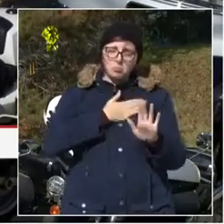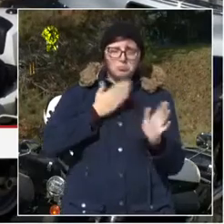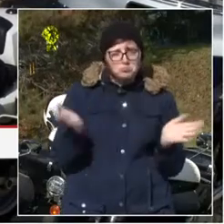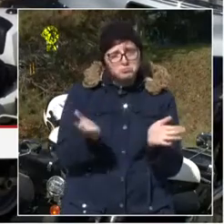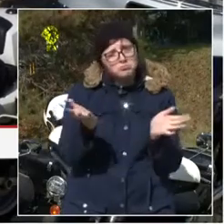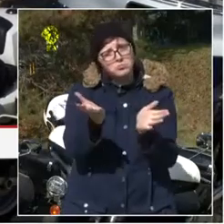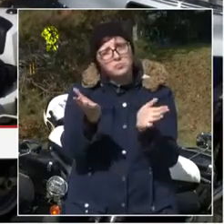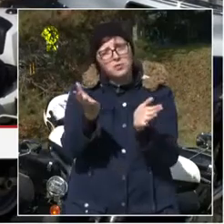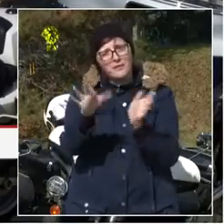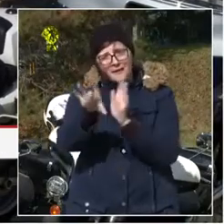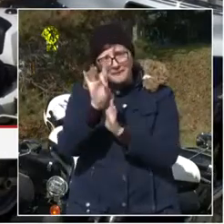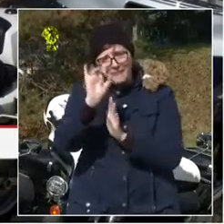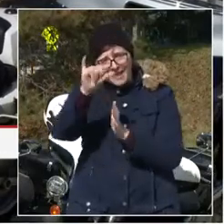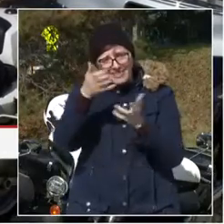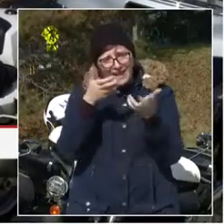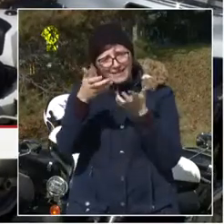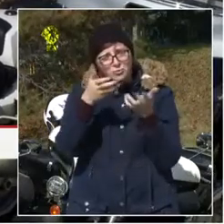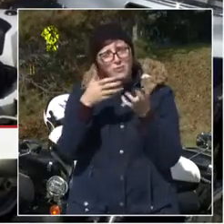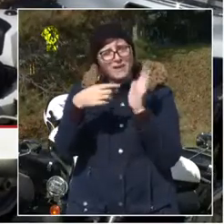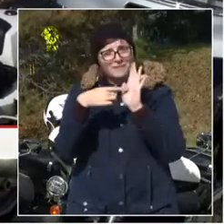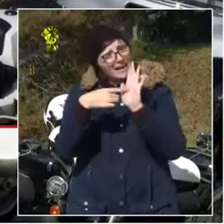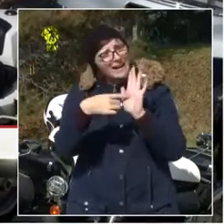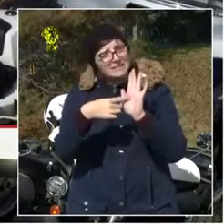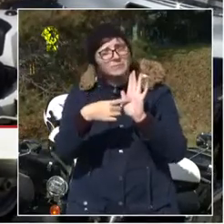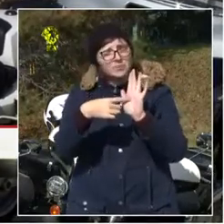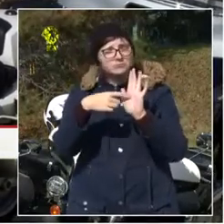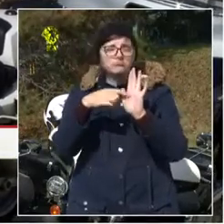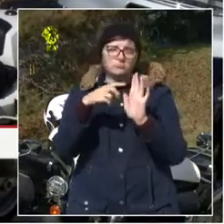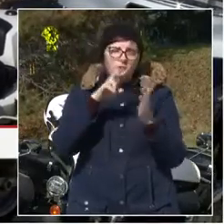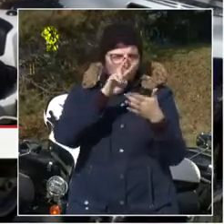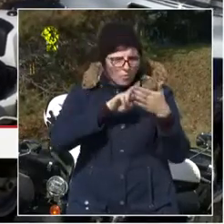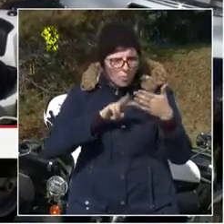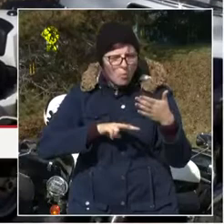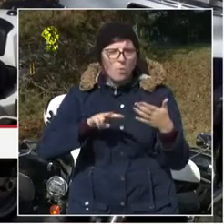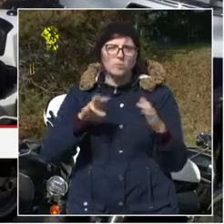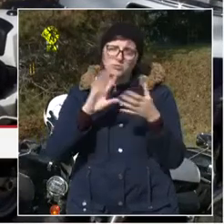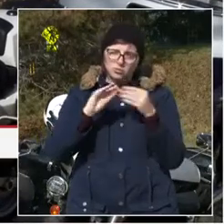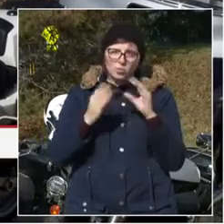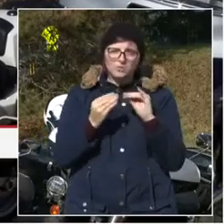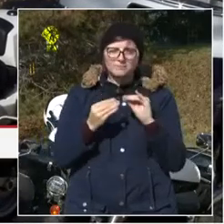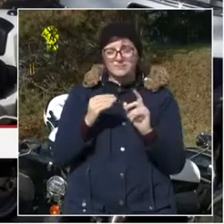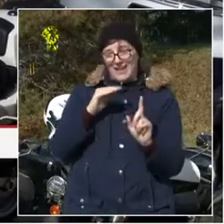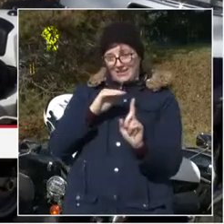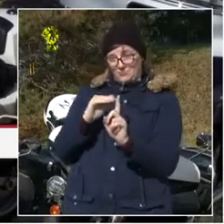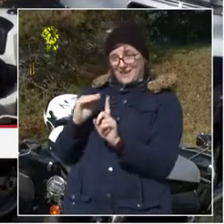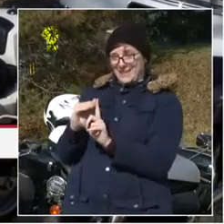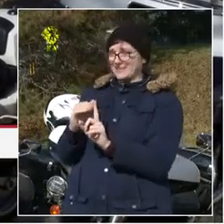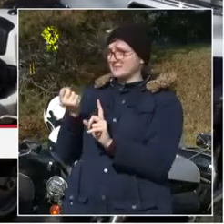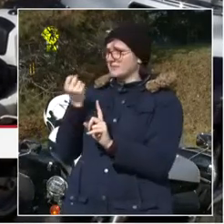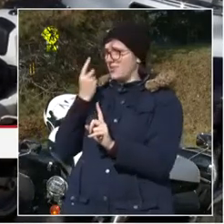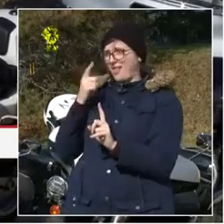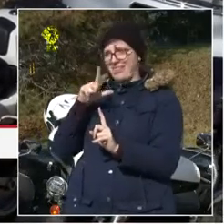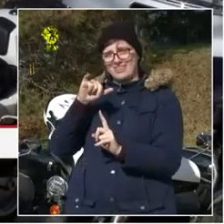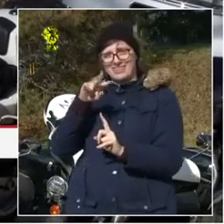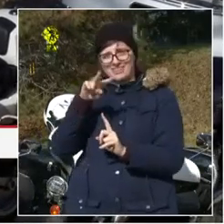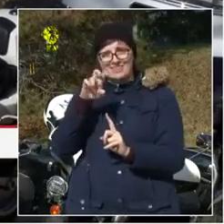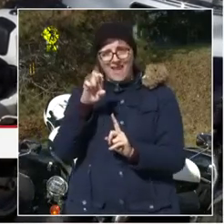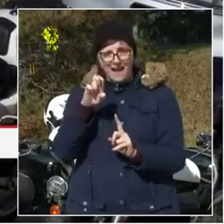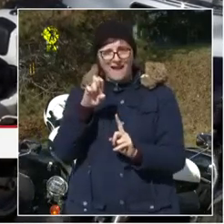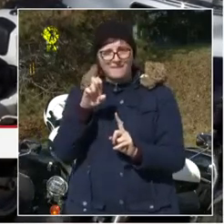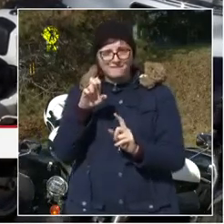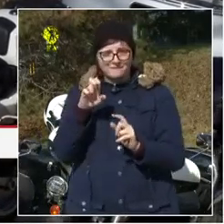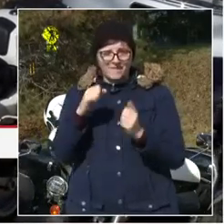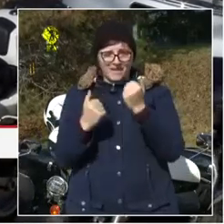take time and find that interactive exhibit and read those stories. And as a reminder, I understand there will be a live enforcement demonstration